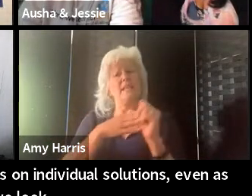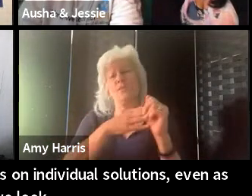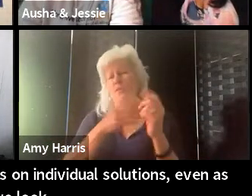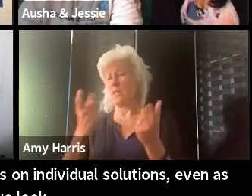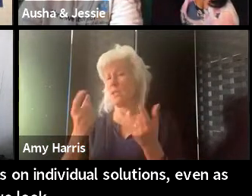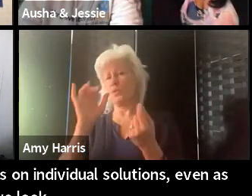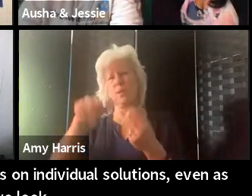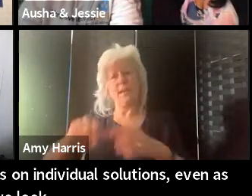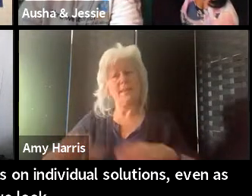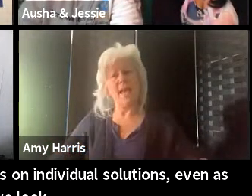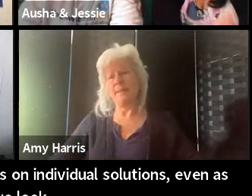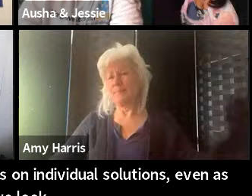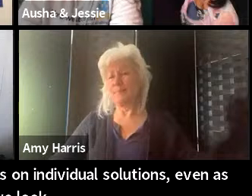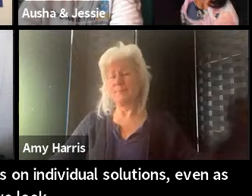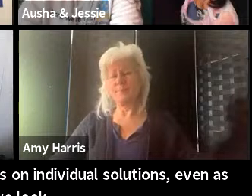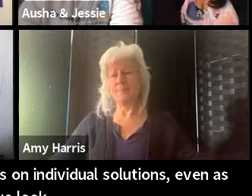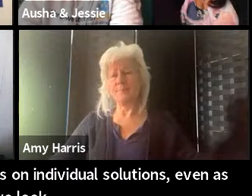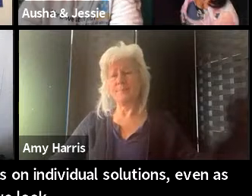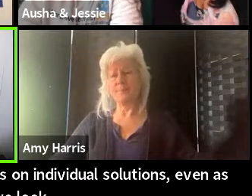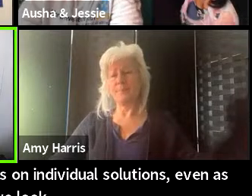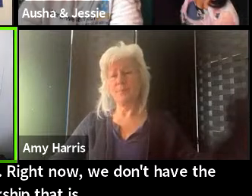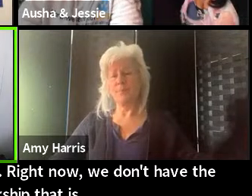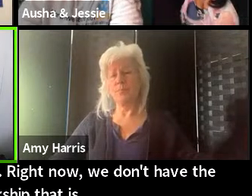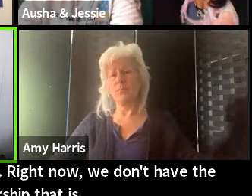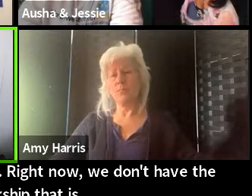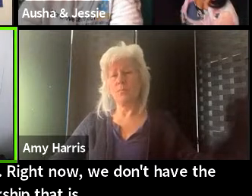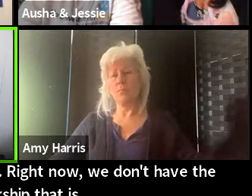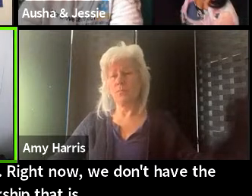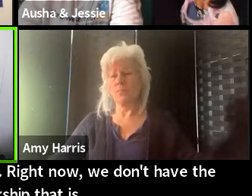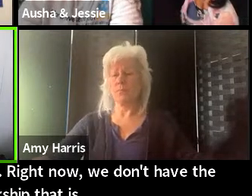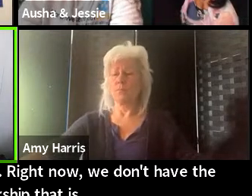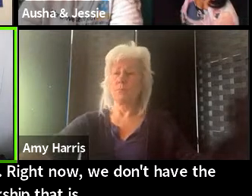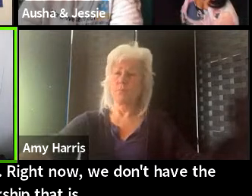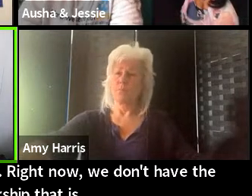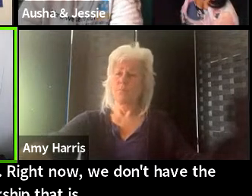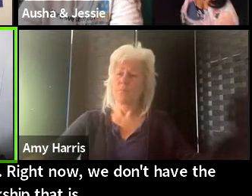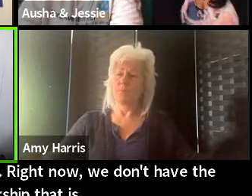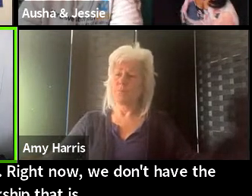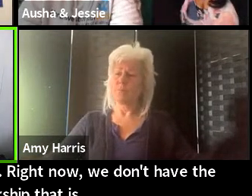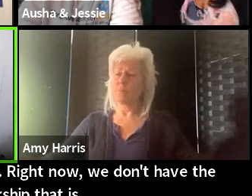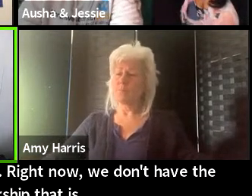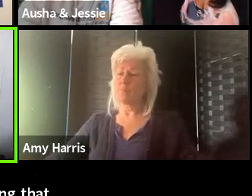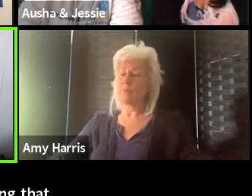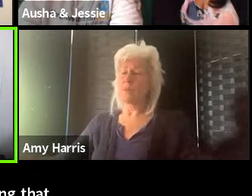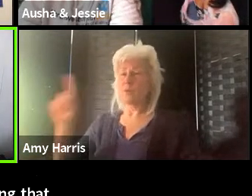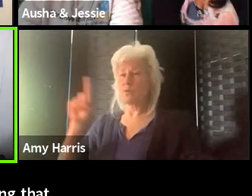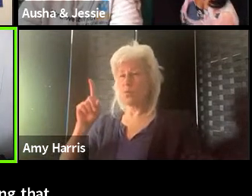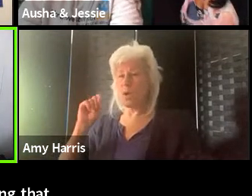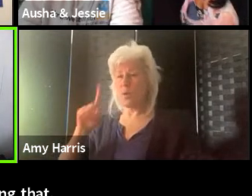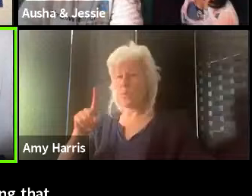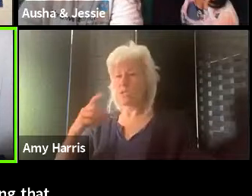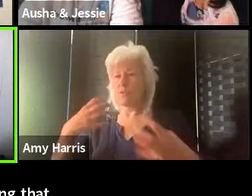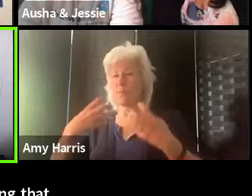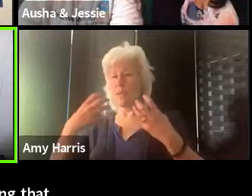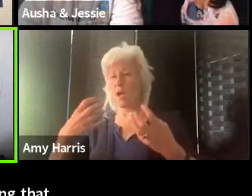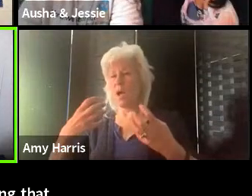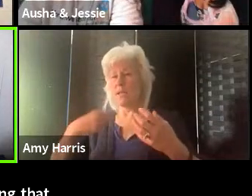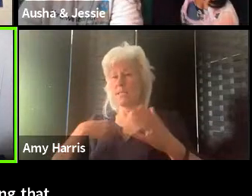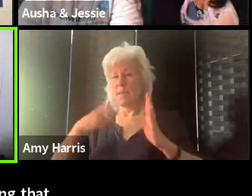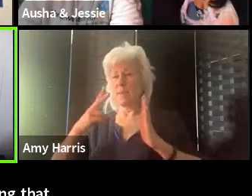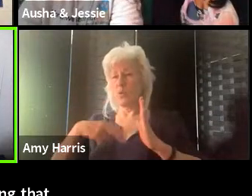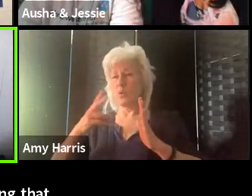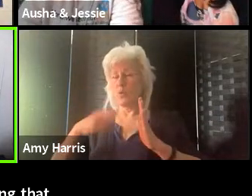Great, thank you. And we do have a question from our audience that I'm gonna read